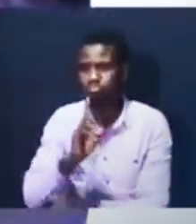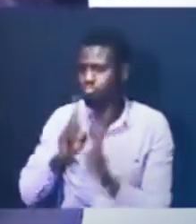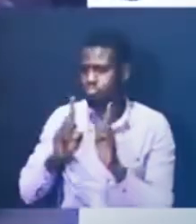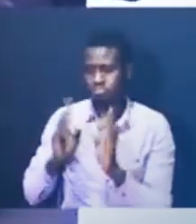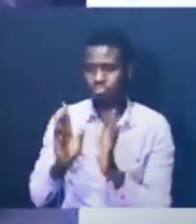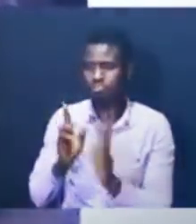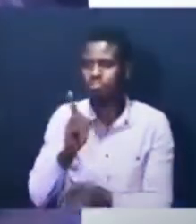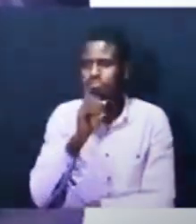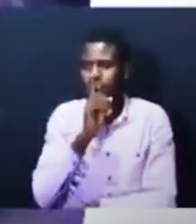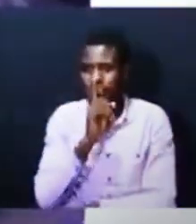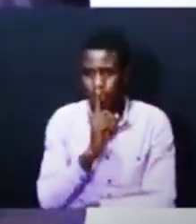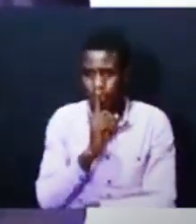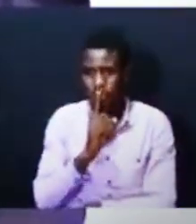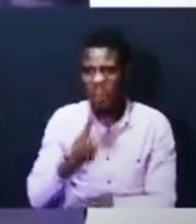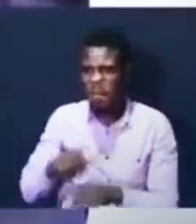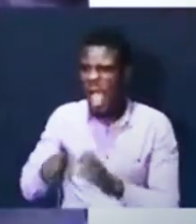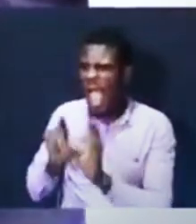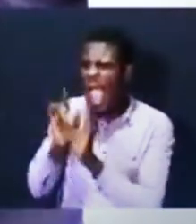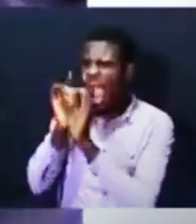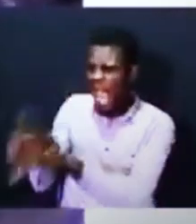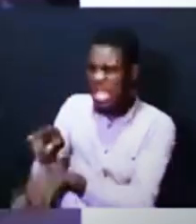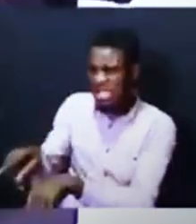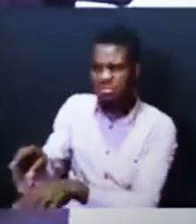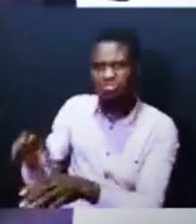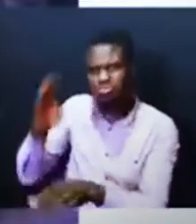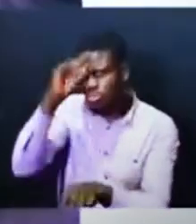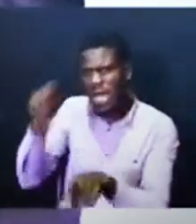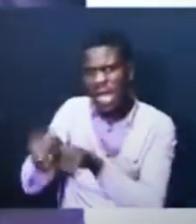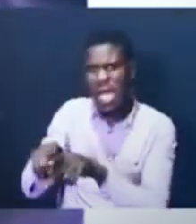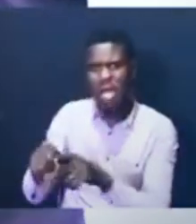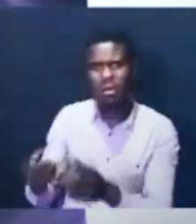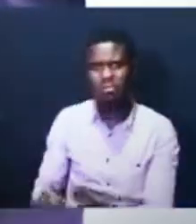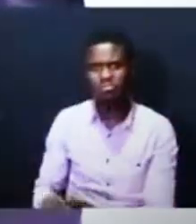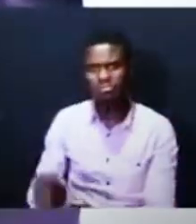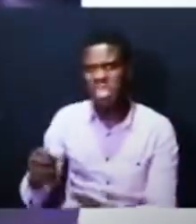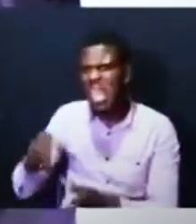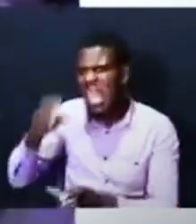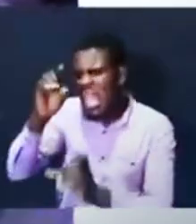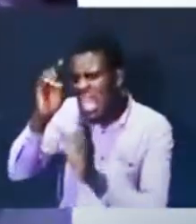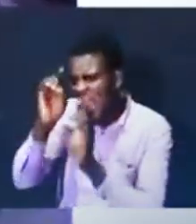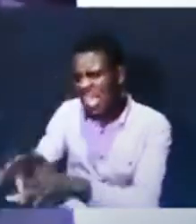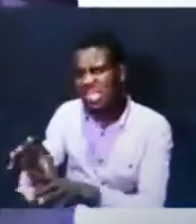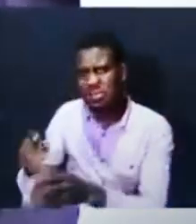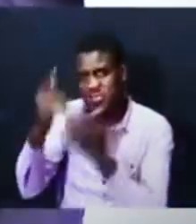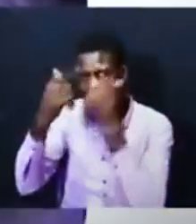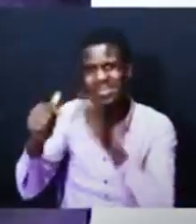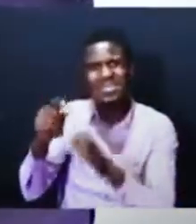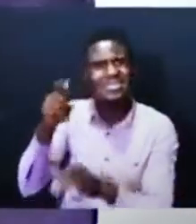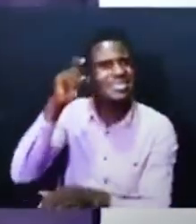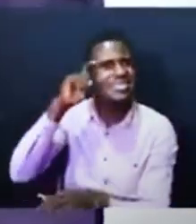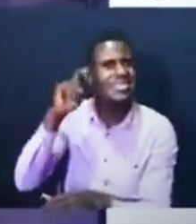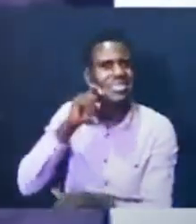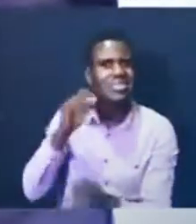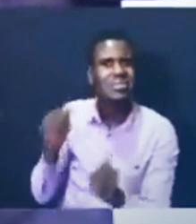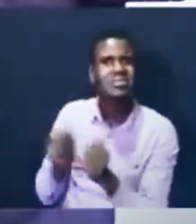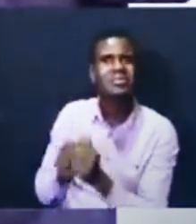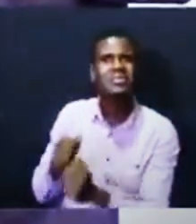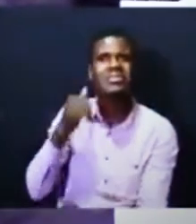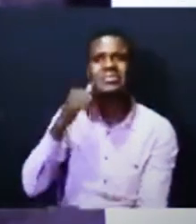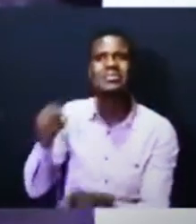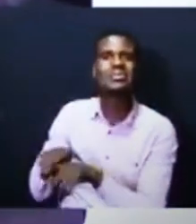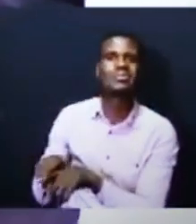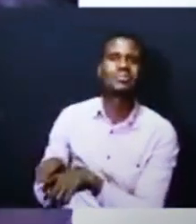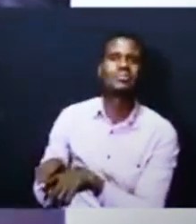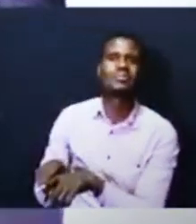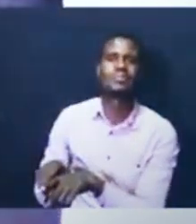Tamar. Now, Absalom, ne Amnon, and Casaboni, and now Papa. Now, Absalom, Tani, Amnon, say what brain in your Tamar, I see it. Now,